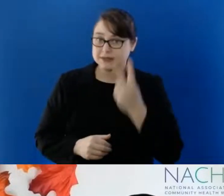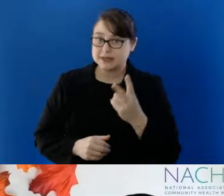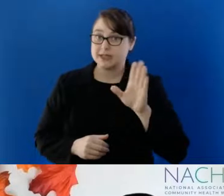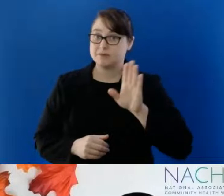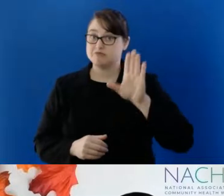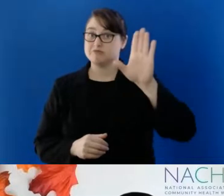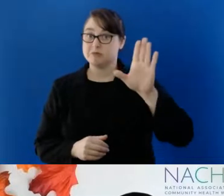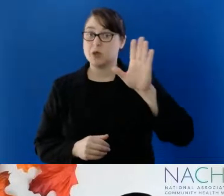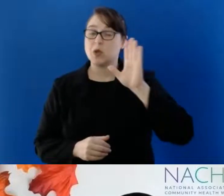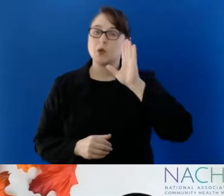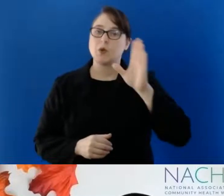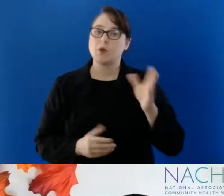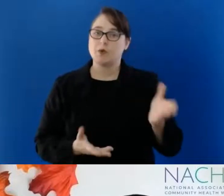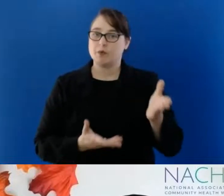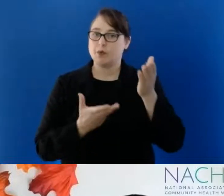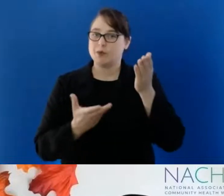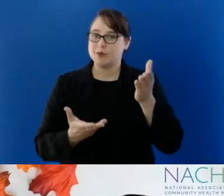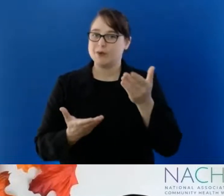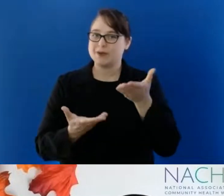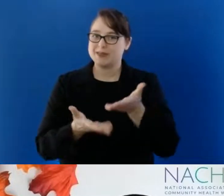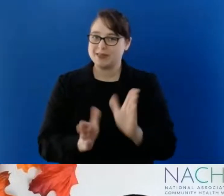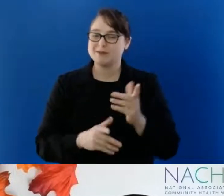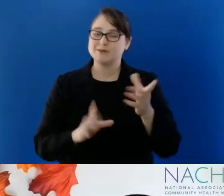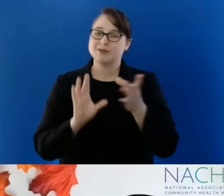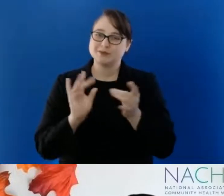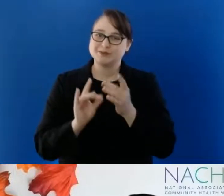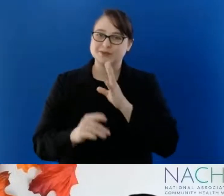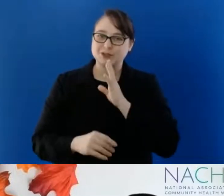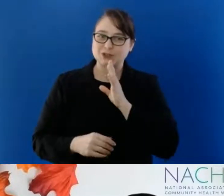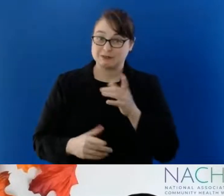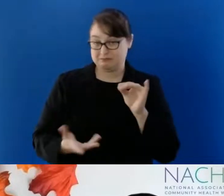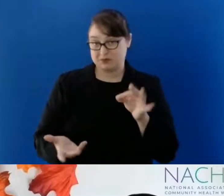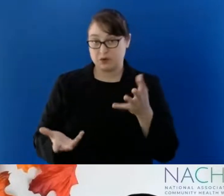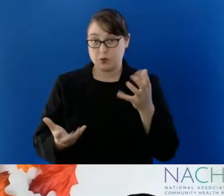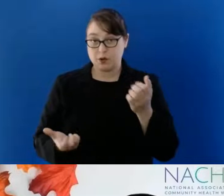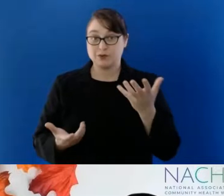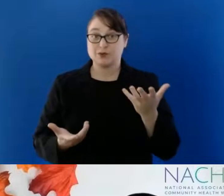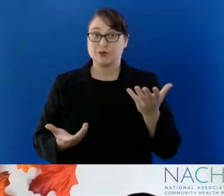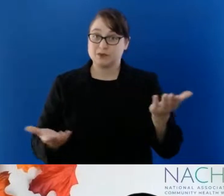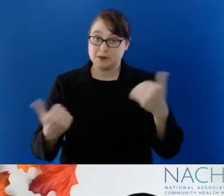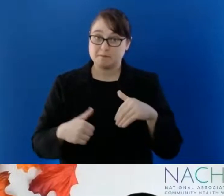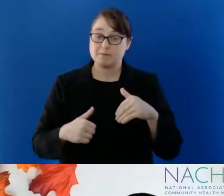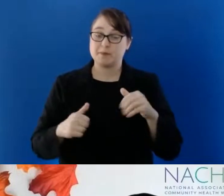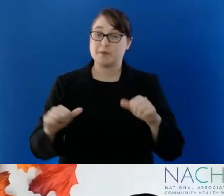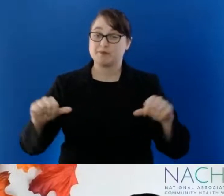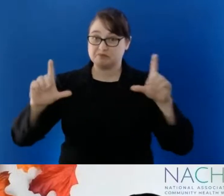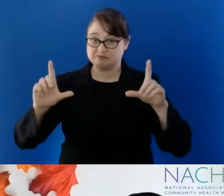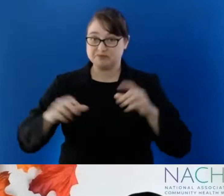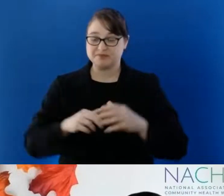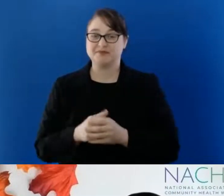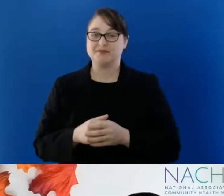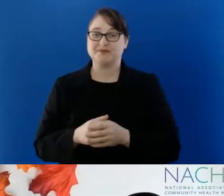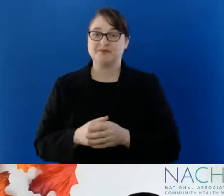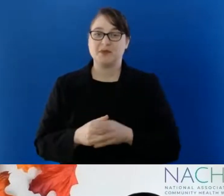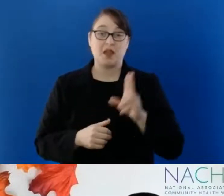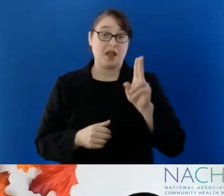them to panelists. If those folks with their hand up wanna come on camera and unmute